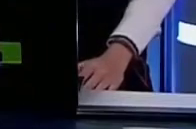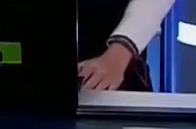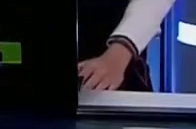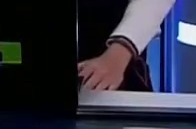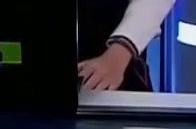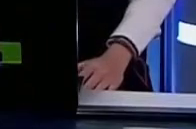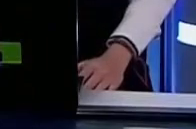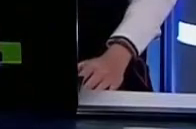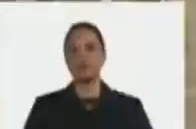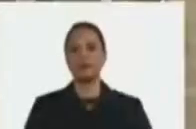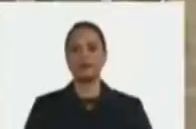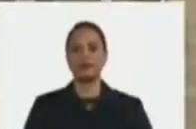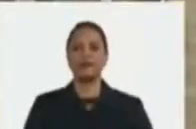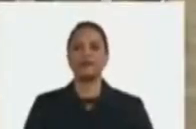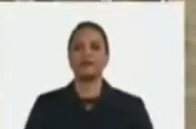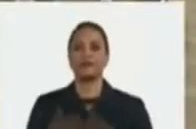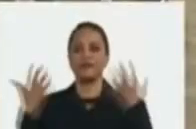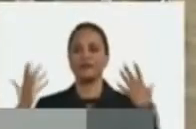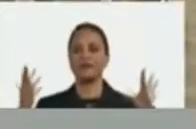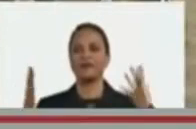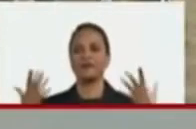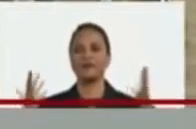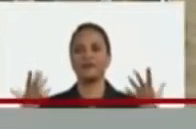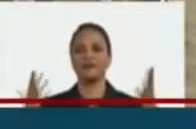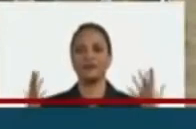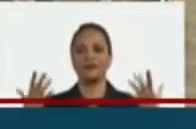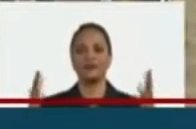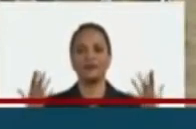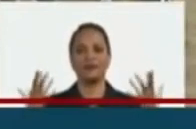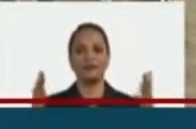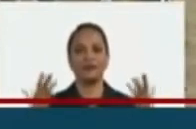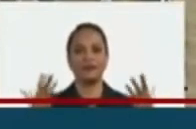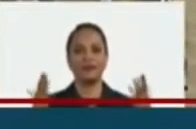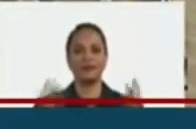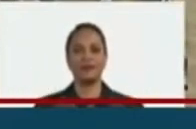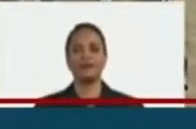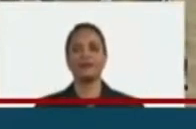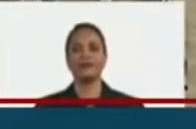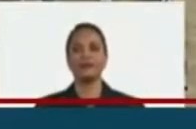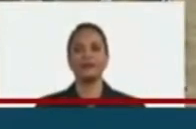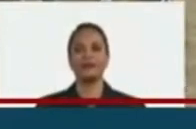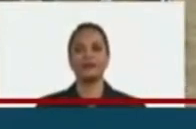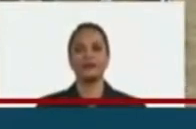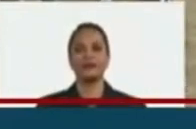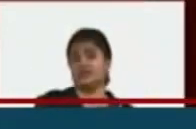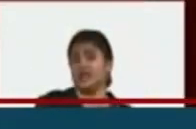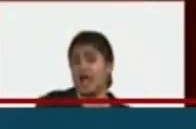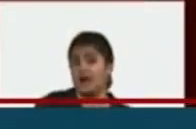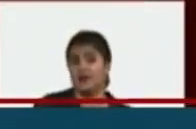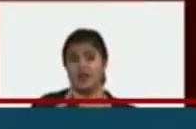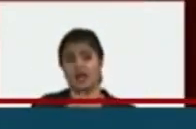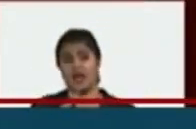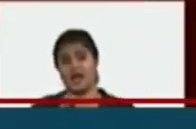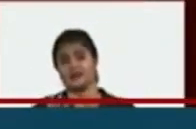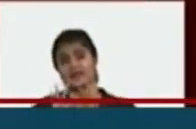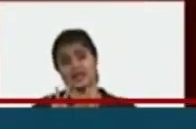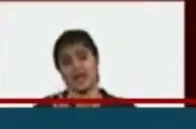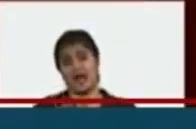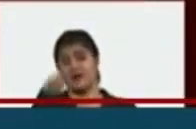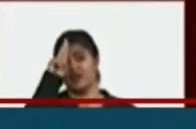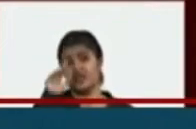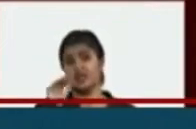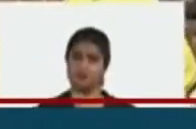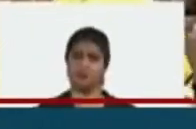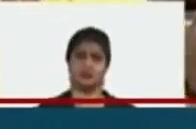During Monday's parliament session, Cuban lawmakers endorsed two bills, one of the rights of authors and